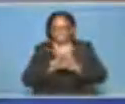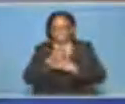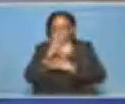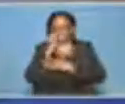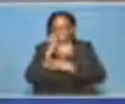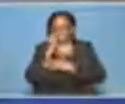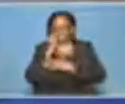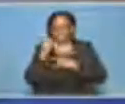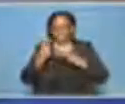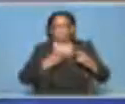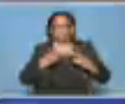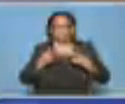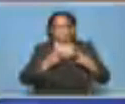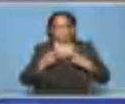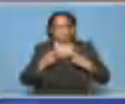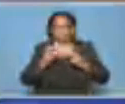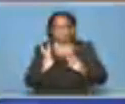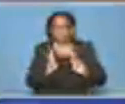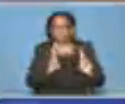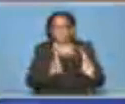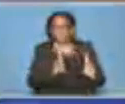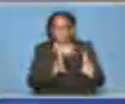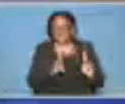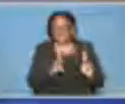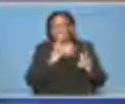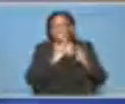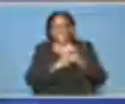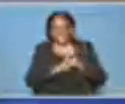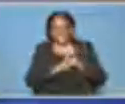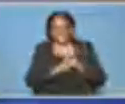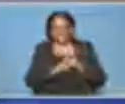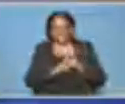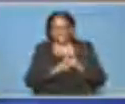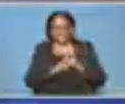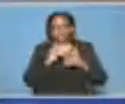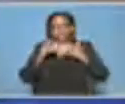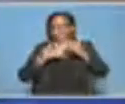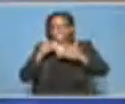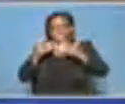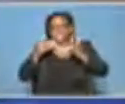plan. That environmental management plan will then go through its public iteration, and that